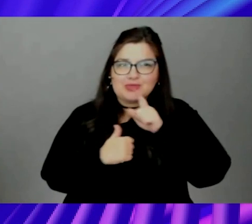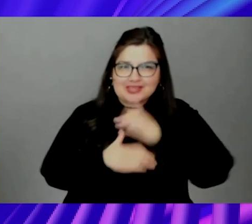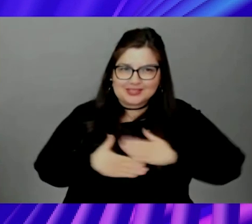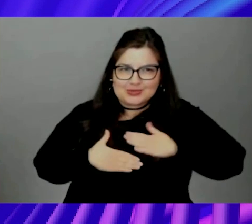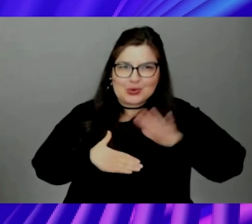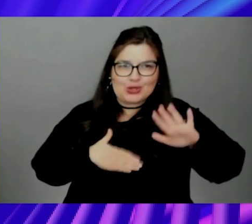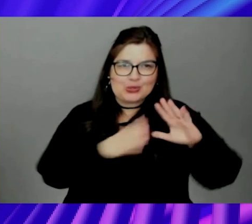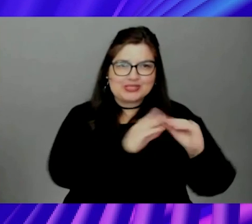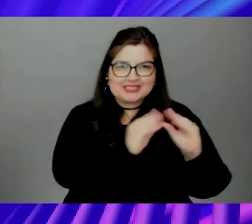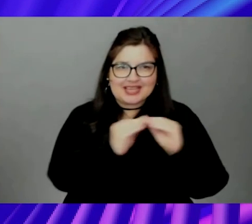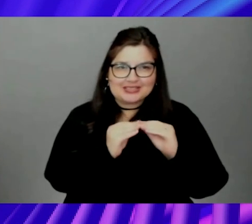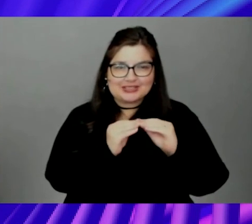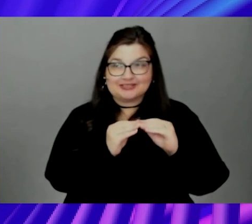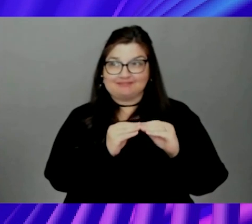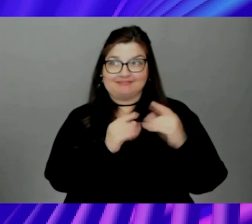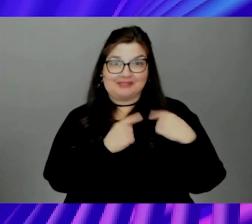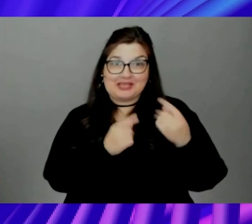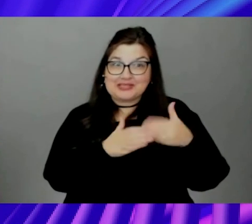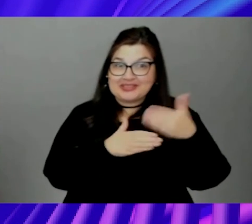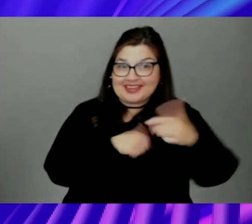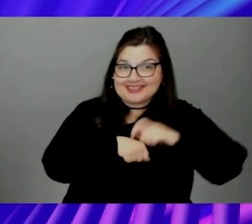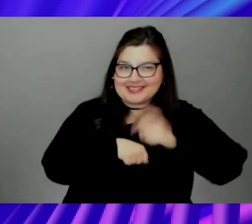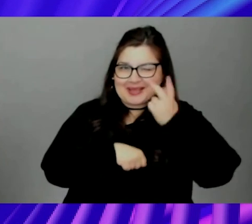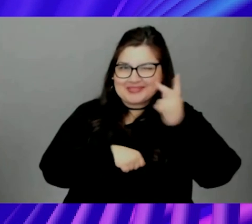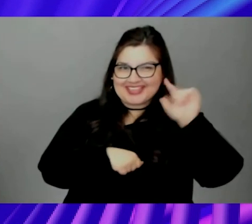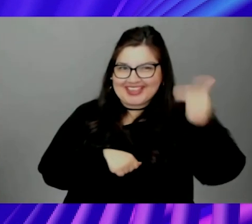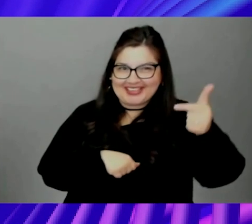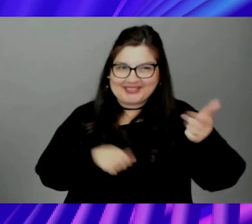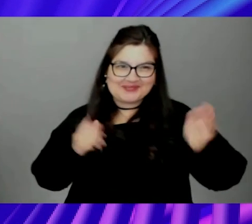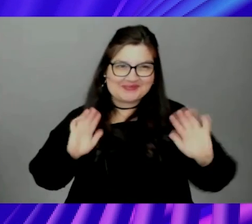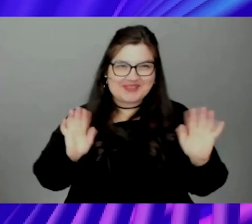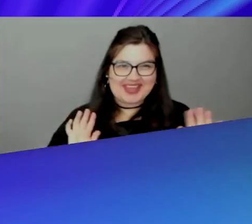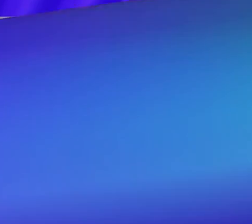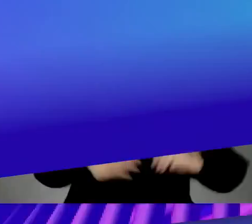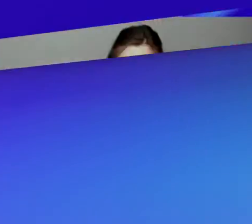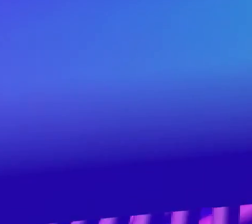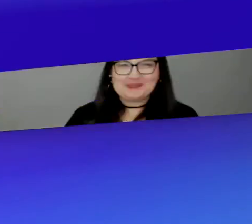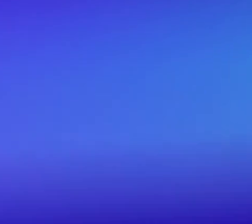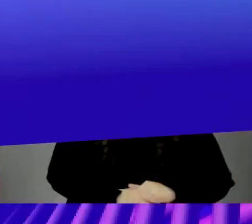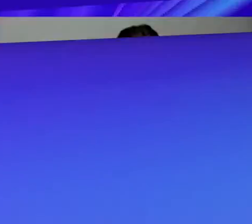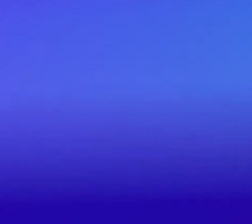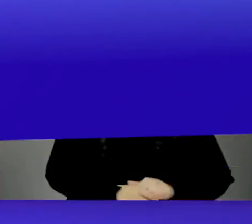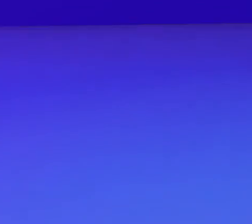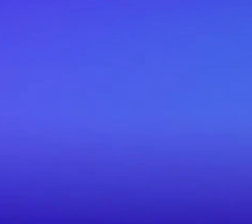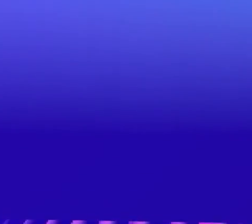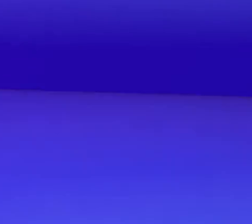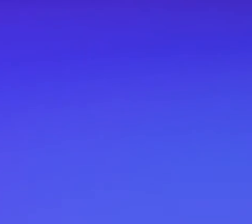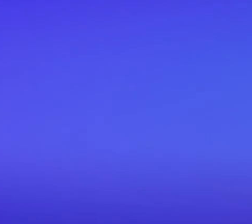time, see you then. Bye.